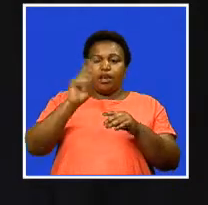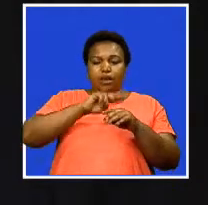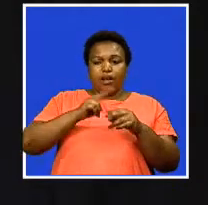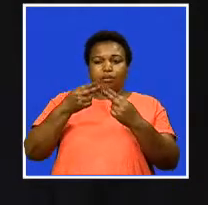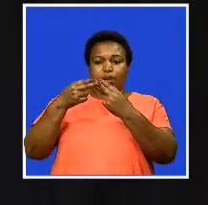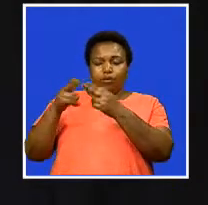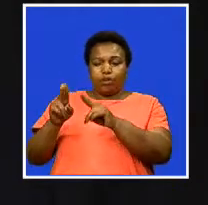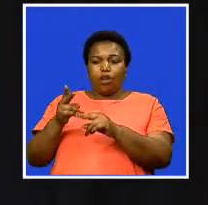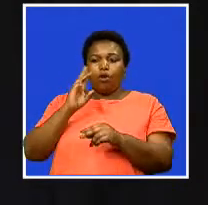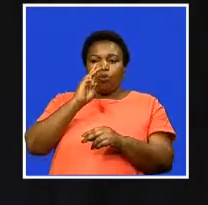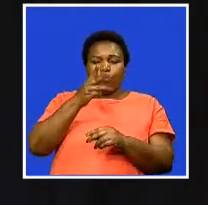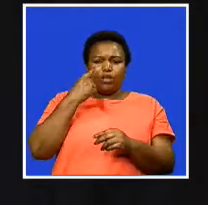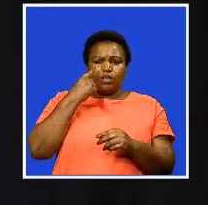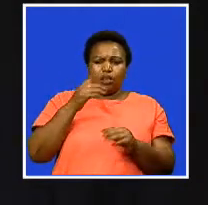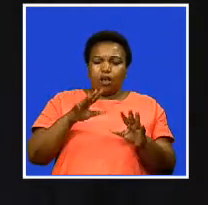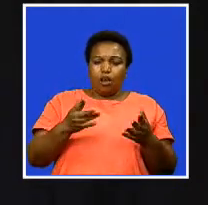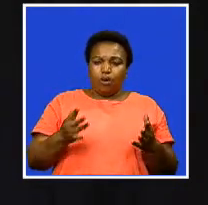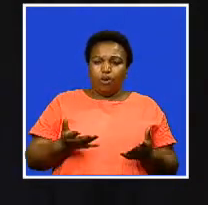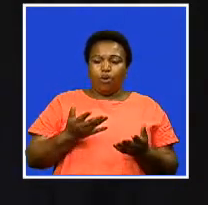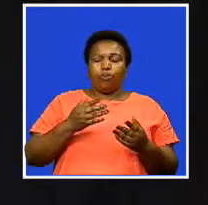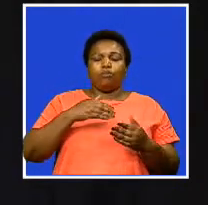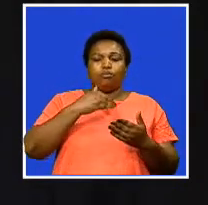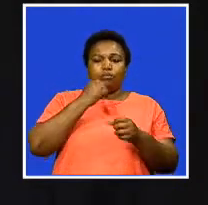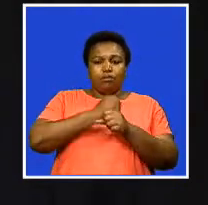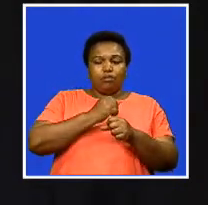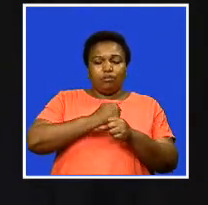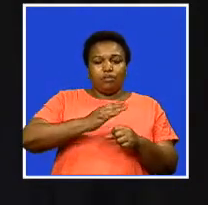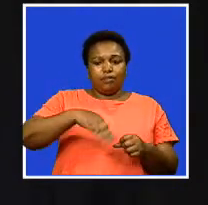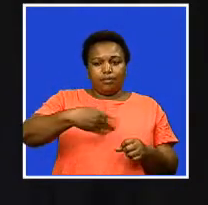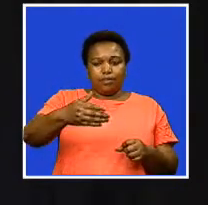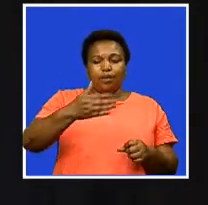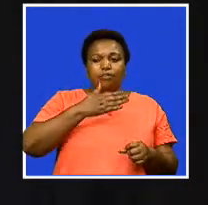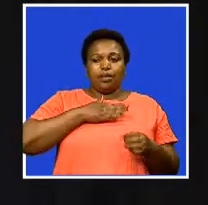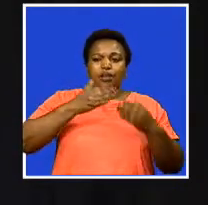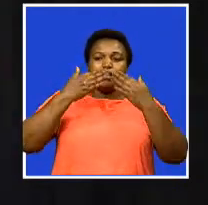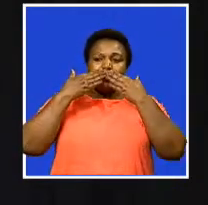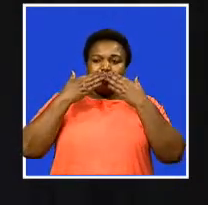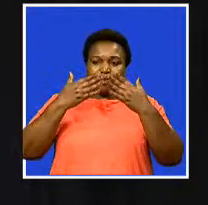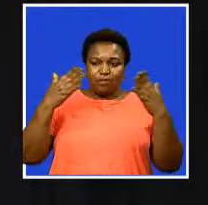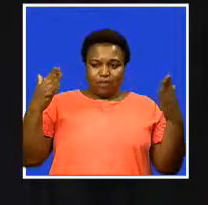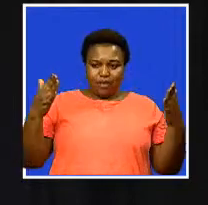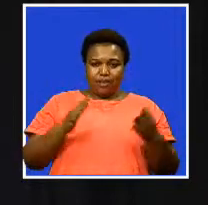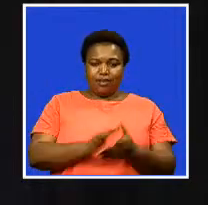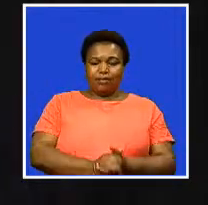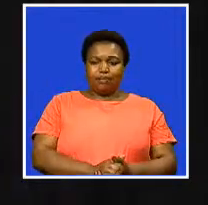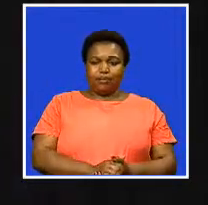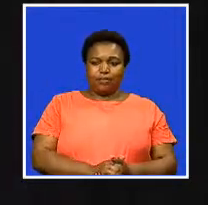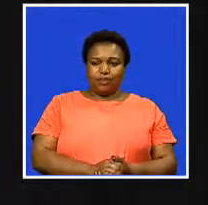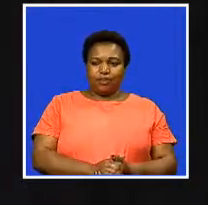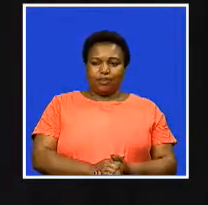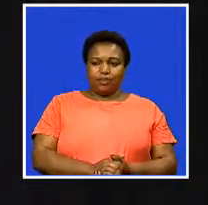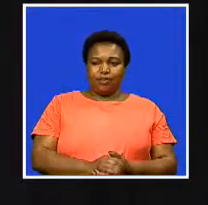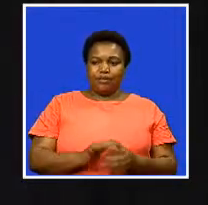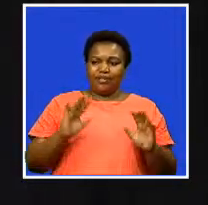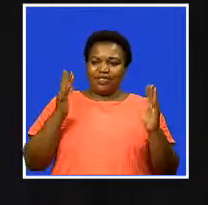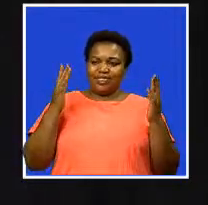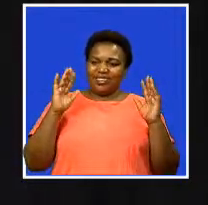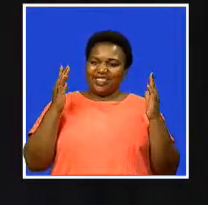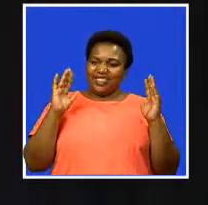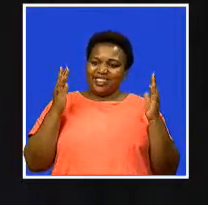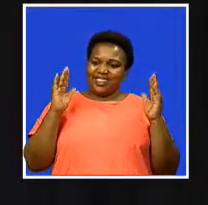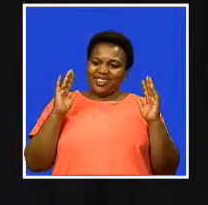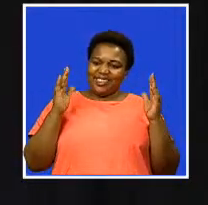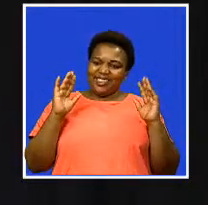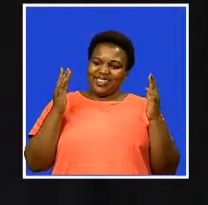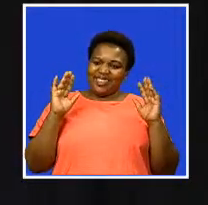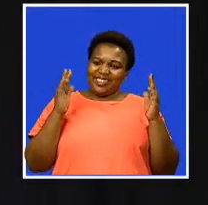sizayibona ke iprocession. Kangibonge kakhulu, ngibonge nina. Asimshaya Ntanda siyabonga Nkosi.